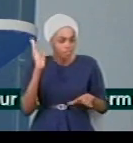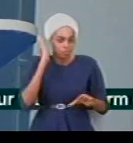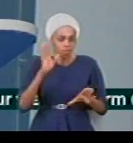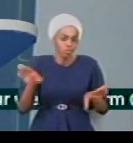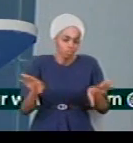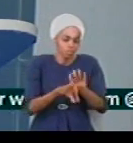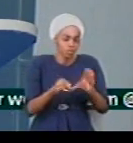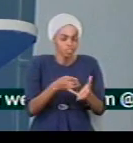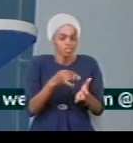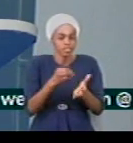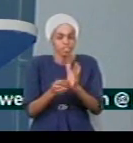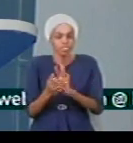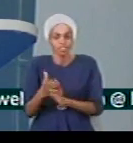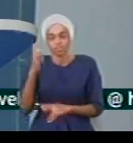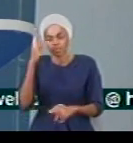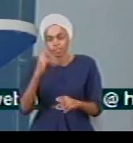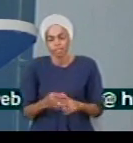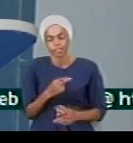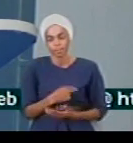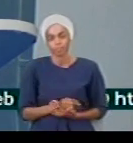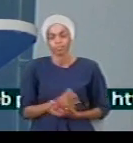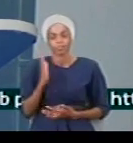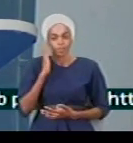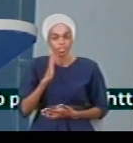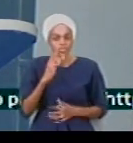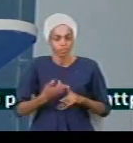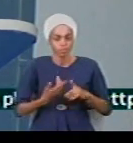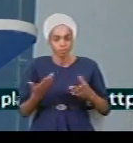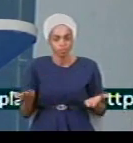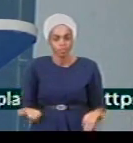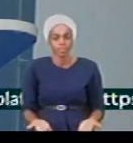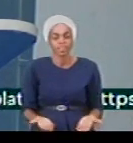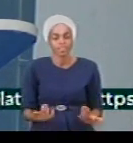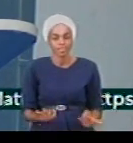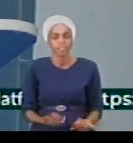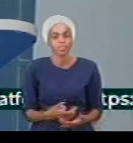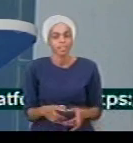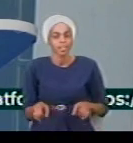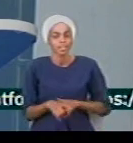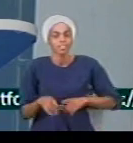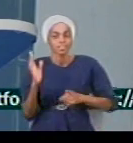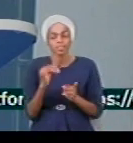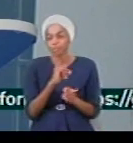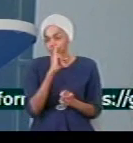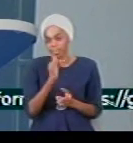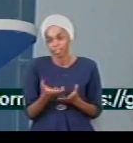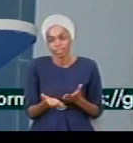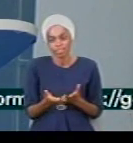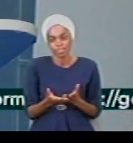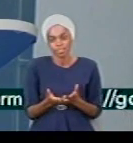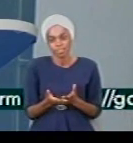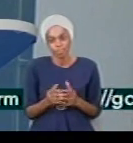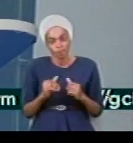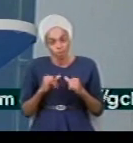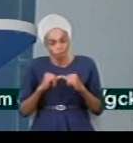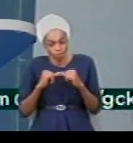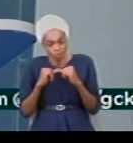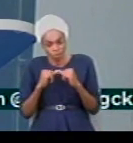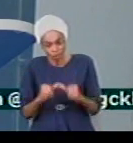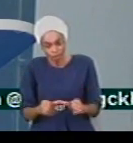as the testimony is going on be shaking your body no sickness we follow you